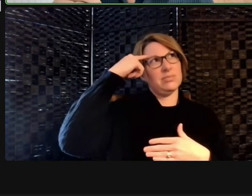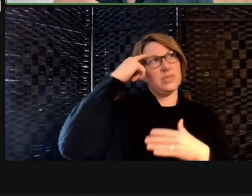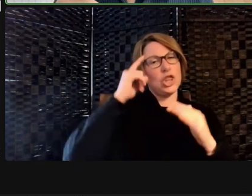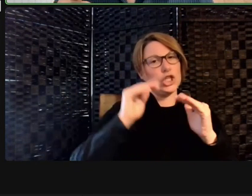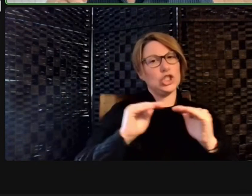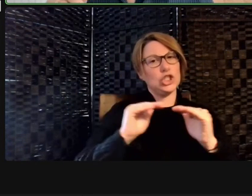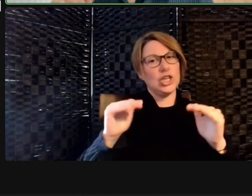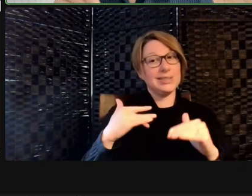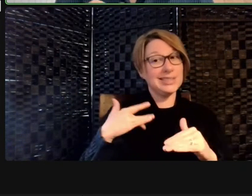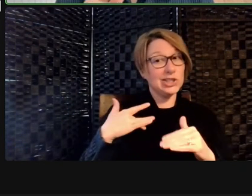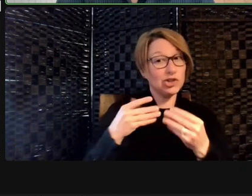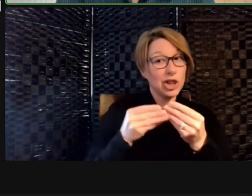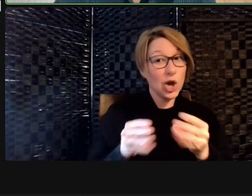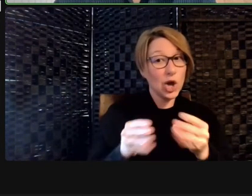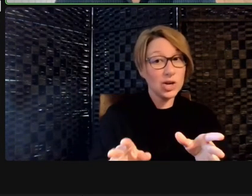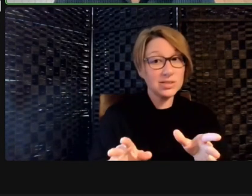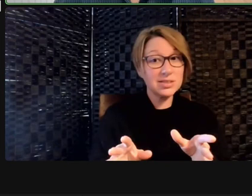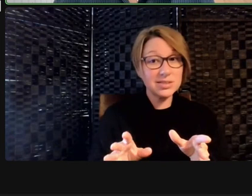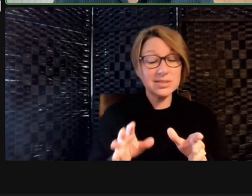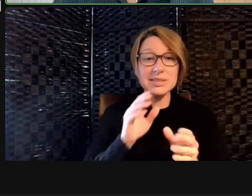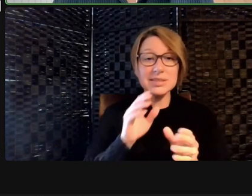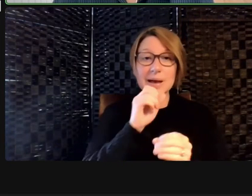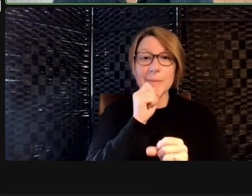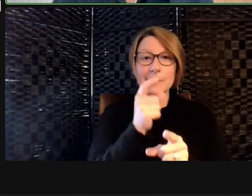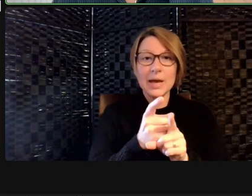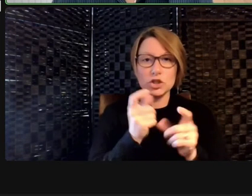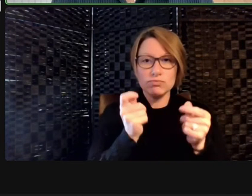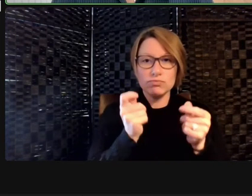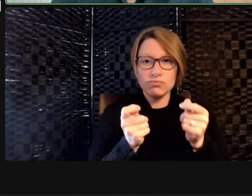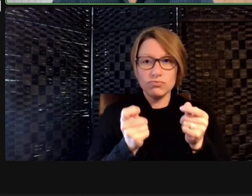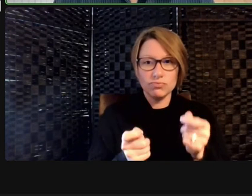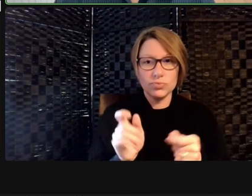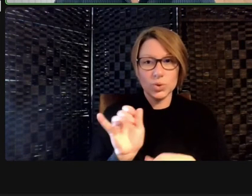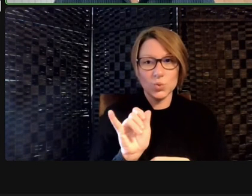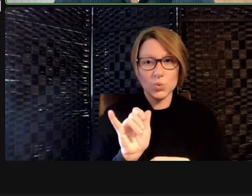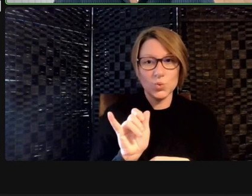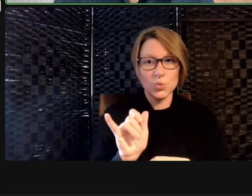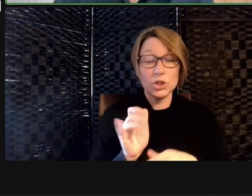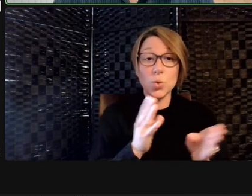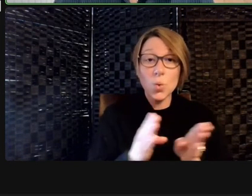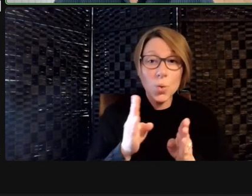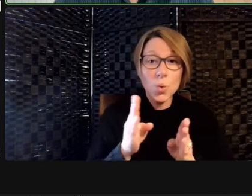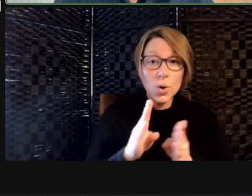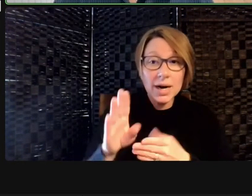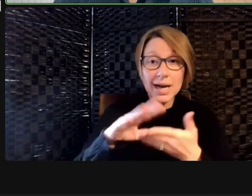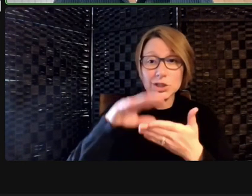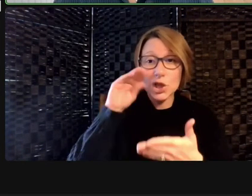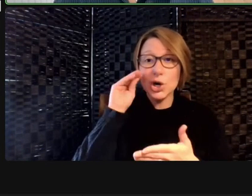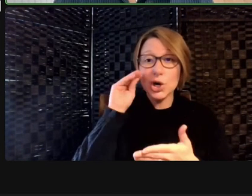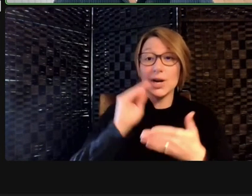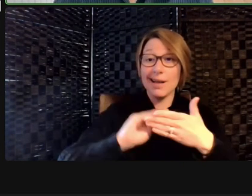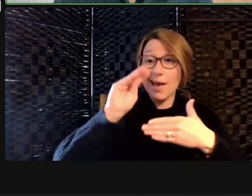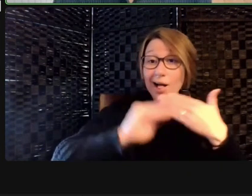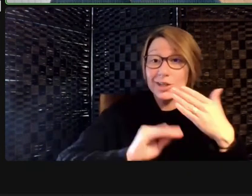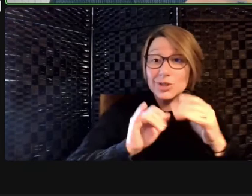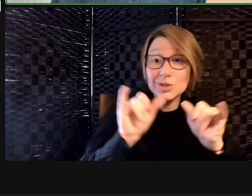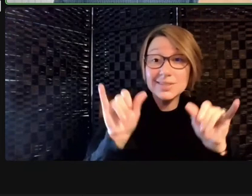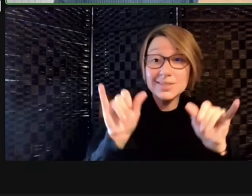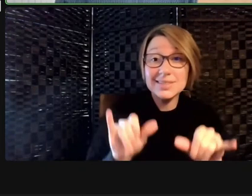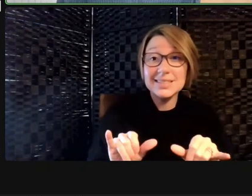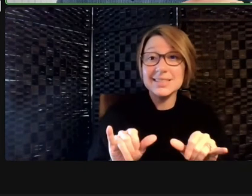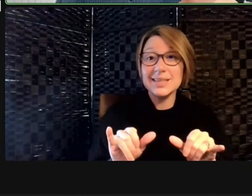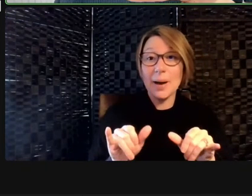child's sensory losses and making sure that they're making adaptations for that. So organized learning spaces, a calendar system for a lot of these kids.